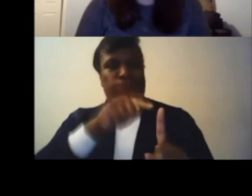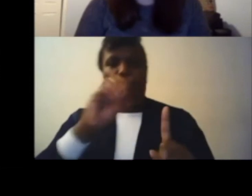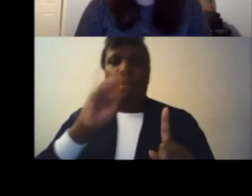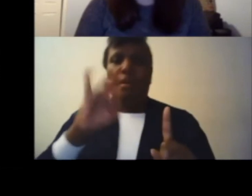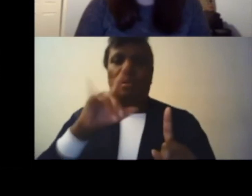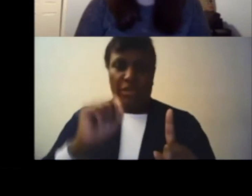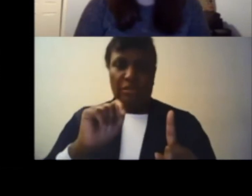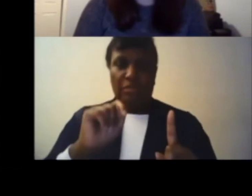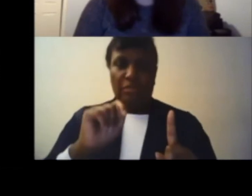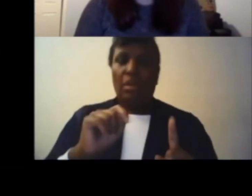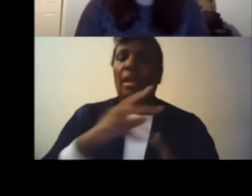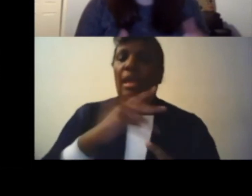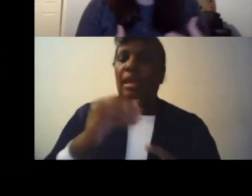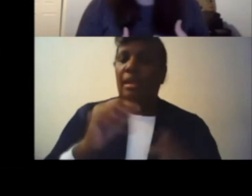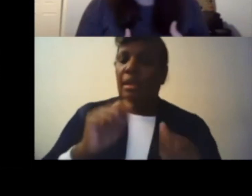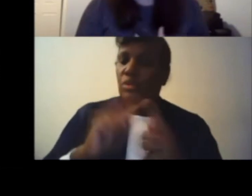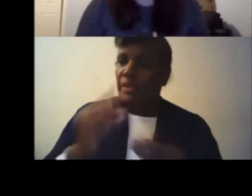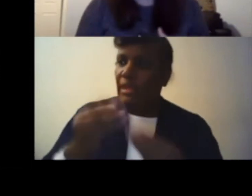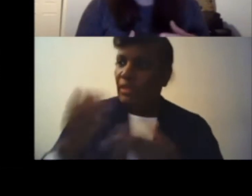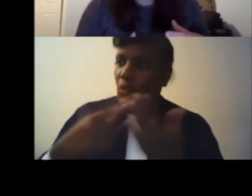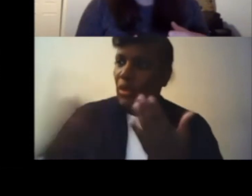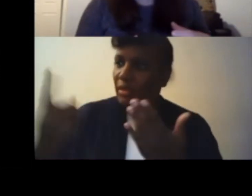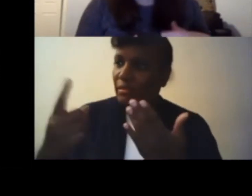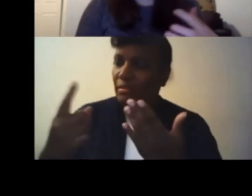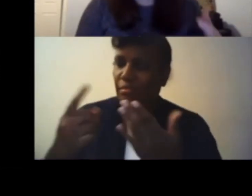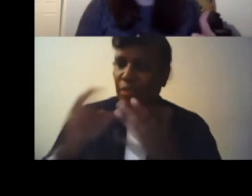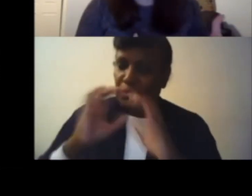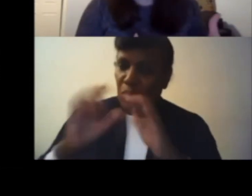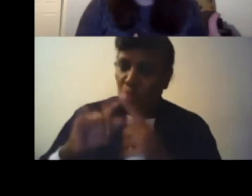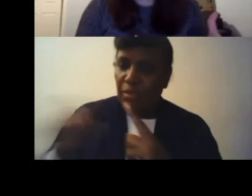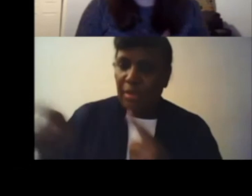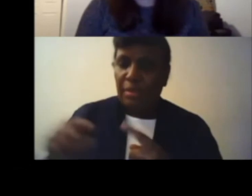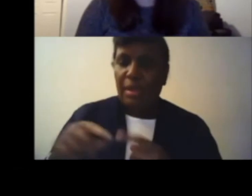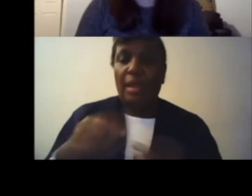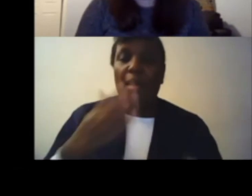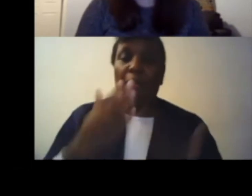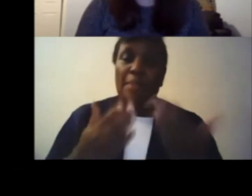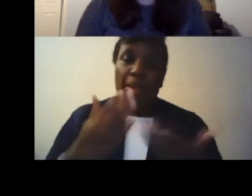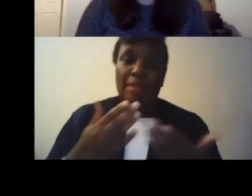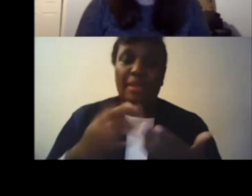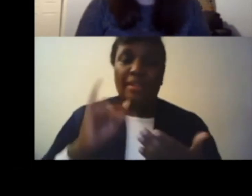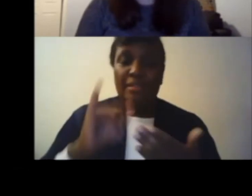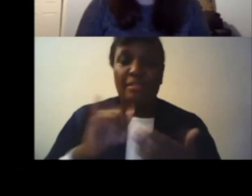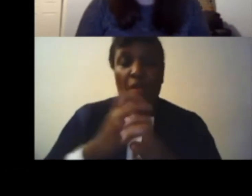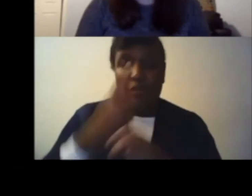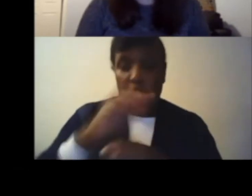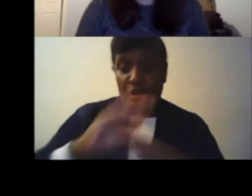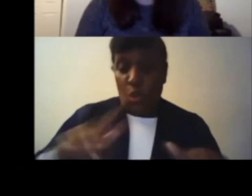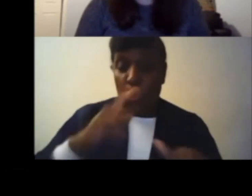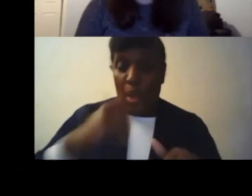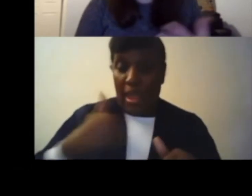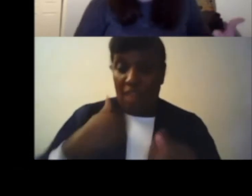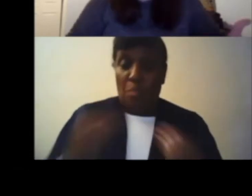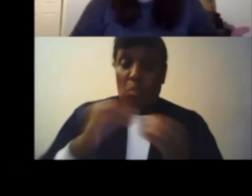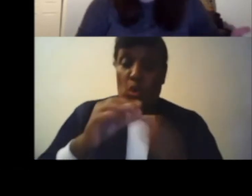course, that might be something more intensive for a child with more unique needs, of course, but we're still building those skills. And